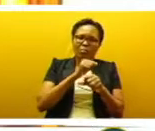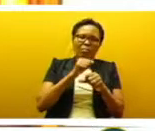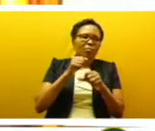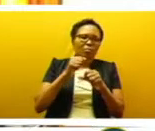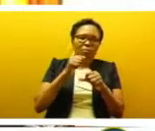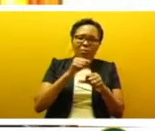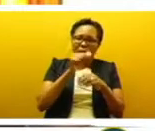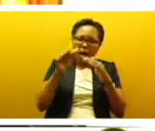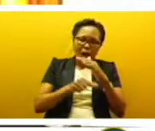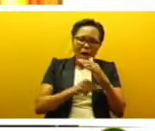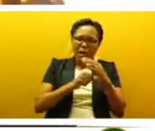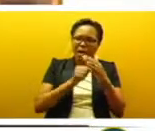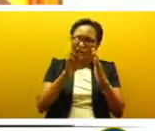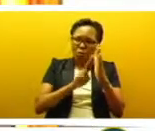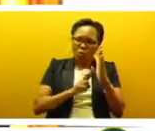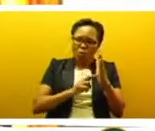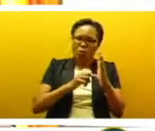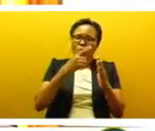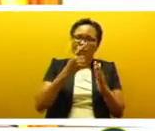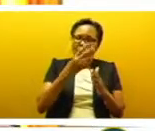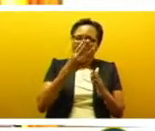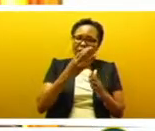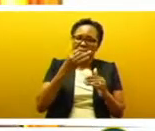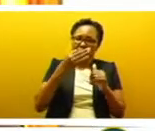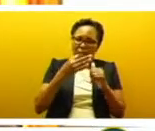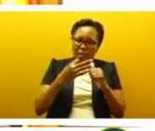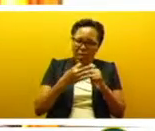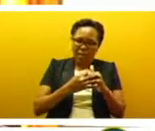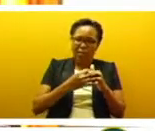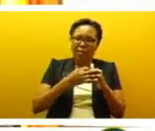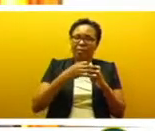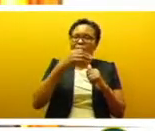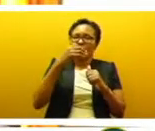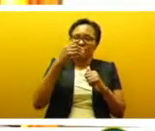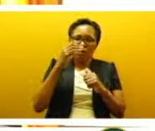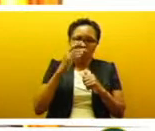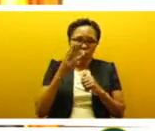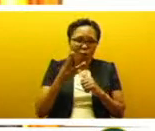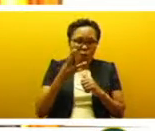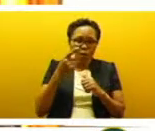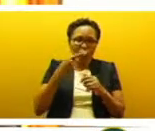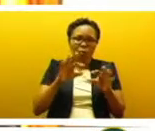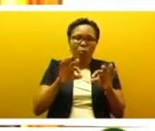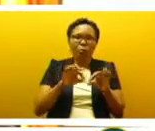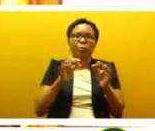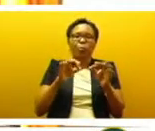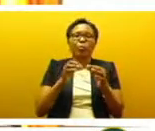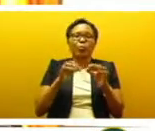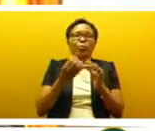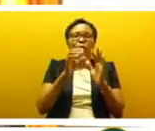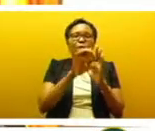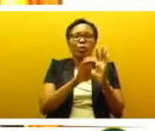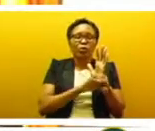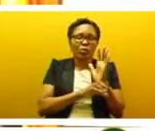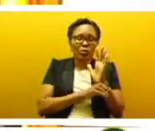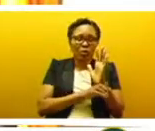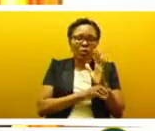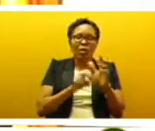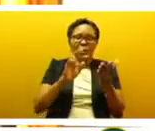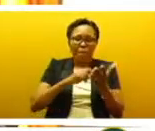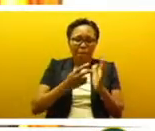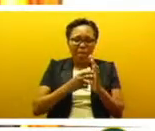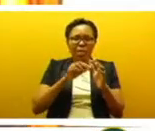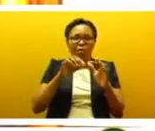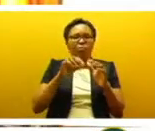138(3)(c) and 138(4), violated the Constitution, and an unconstitutional process therefore